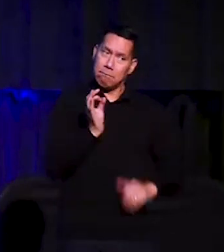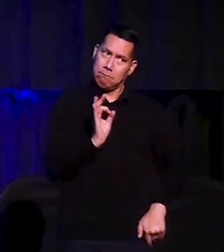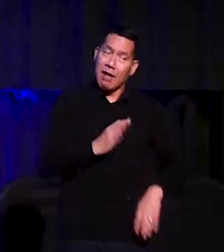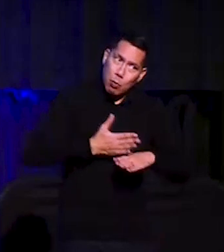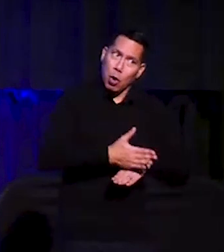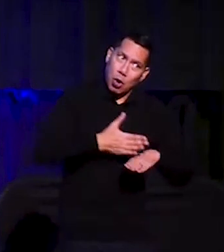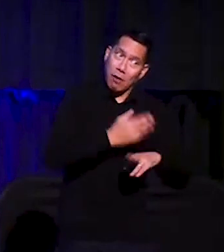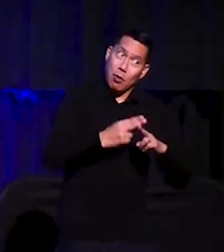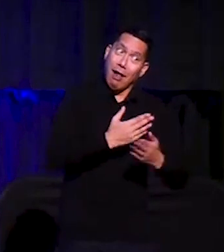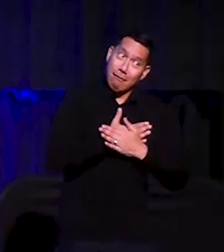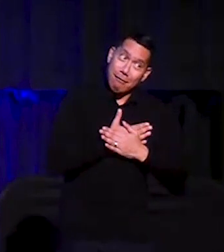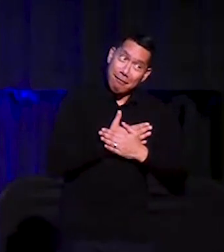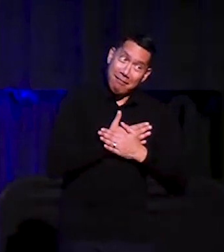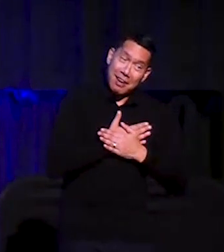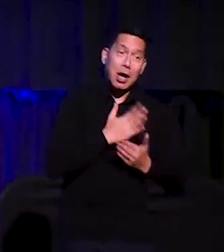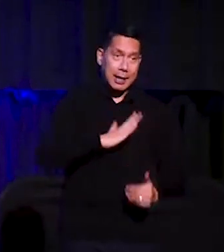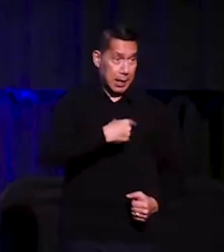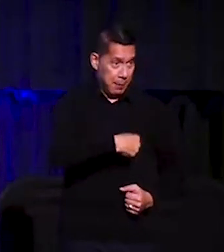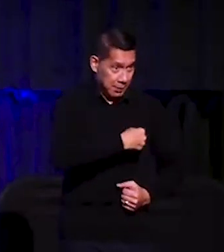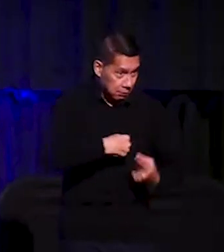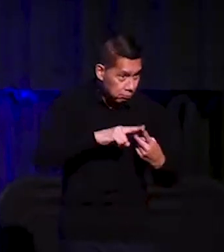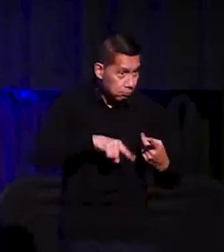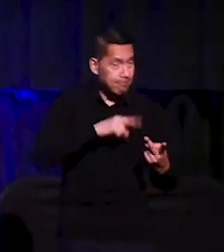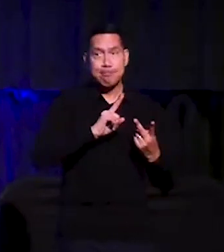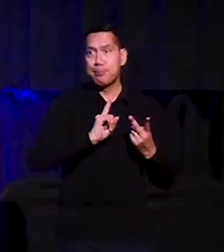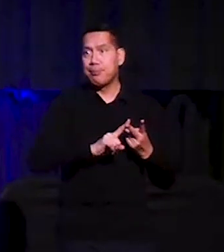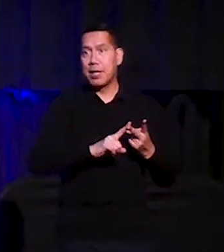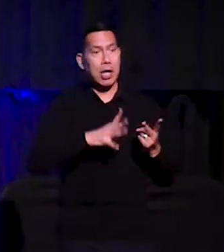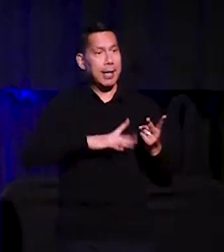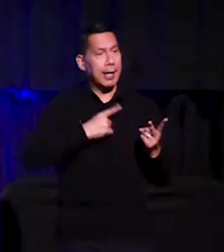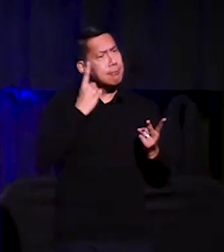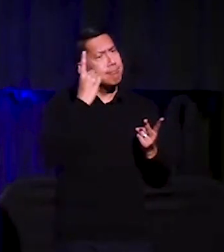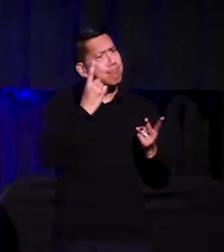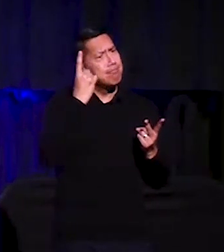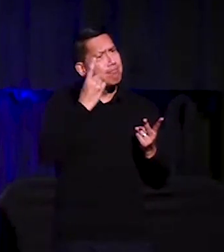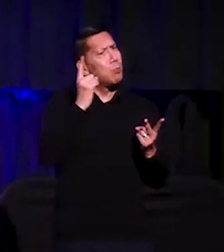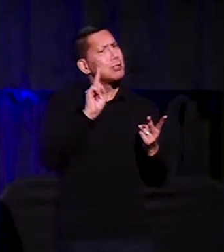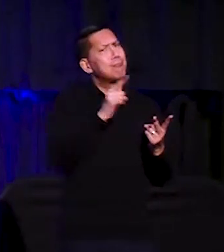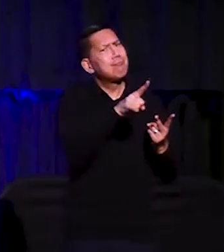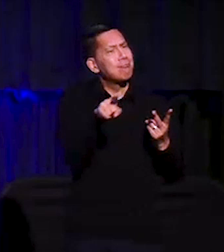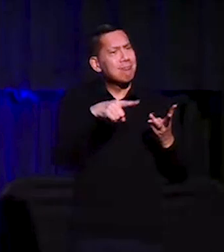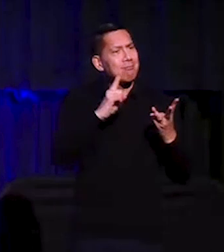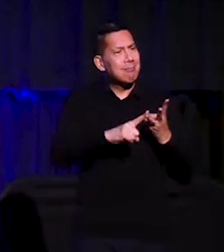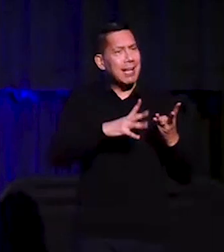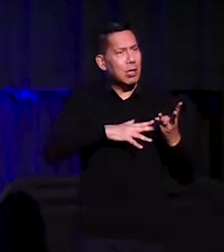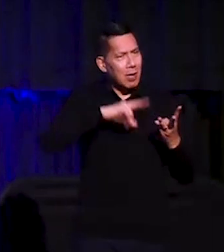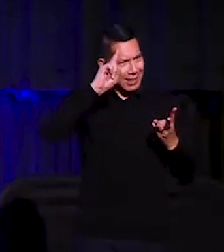hard for it. It takes commitment. It takes curiosity. And it takes